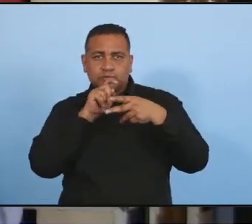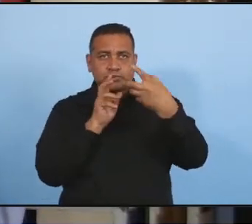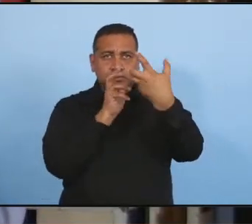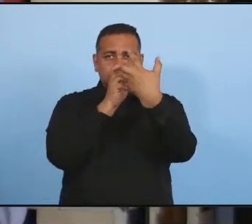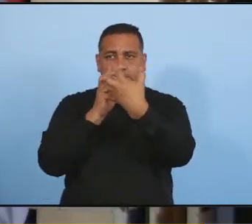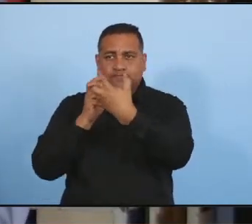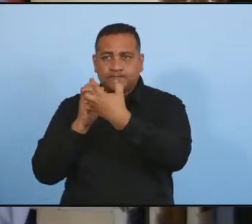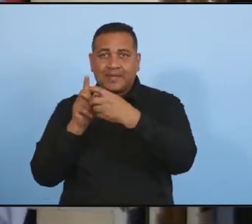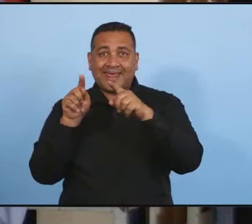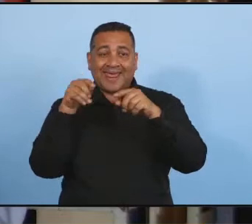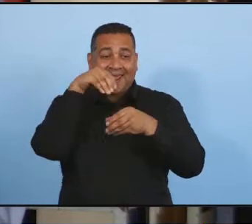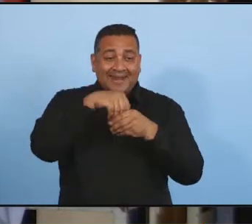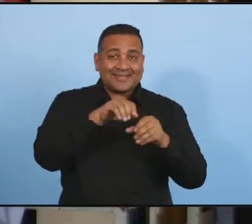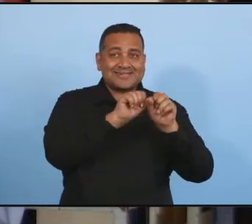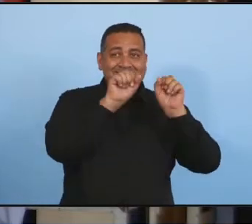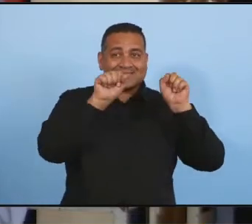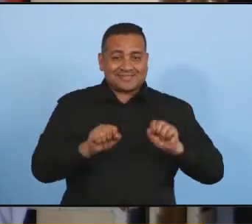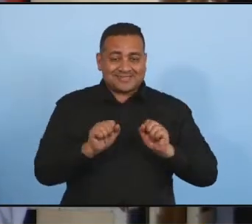systems.